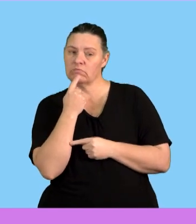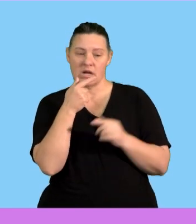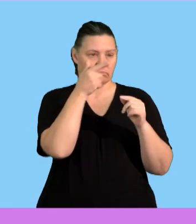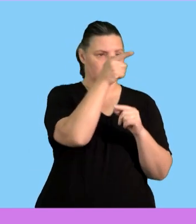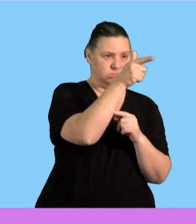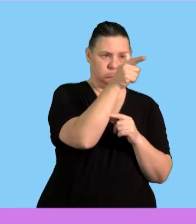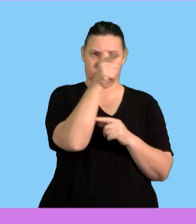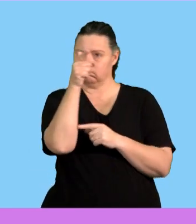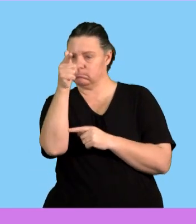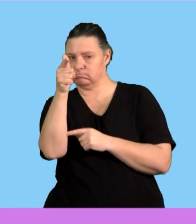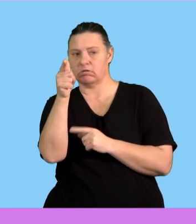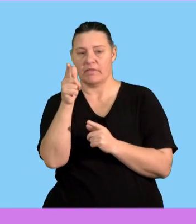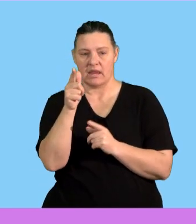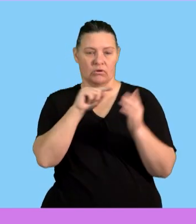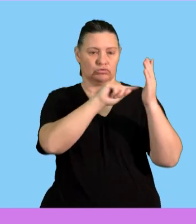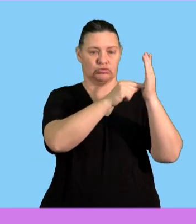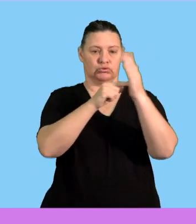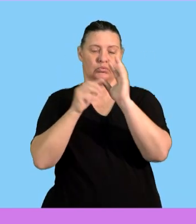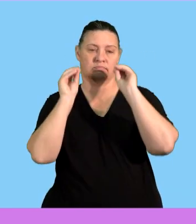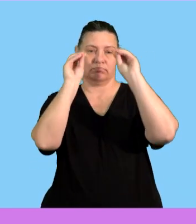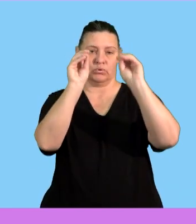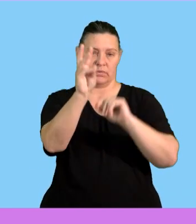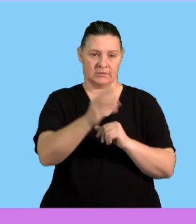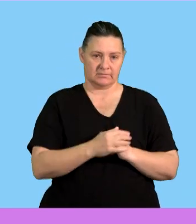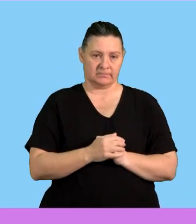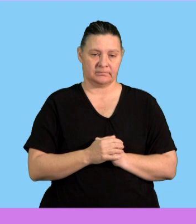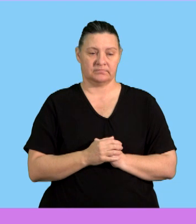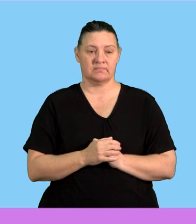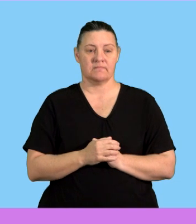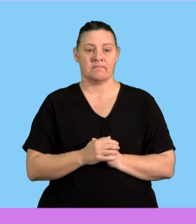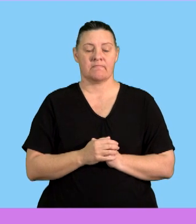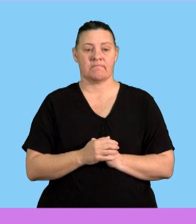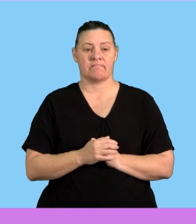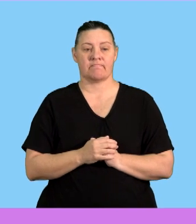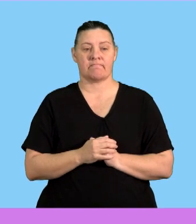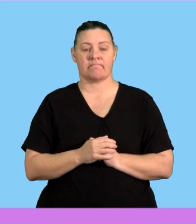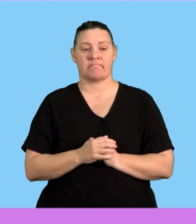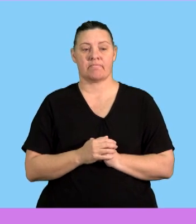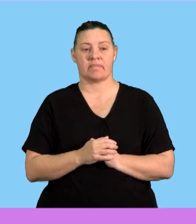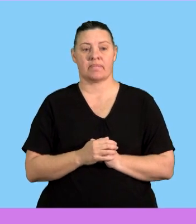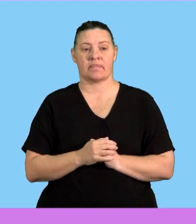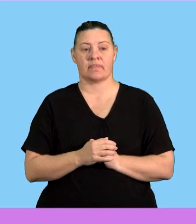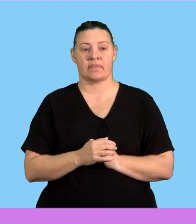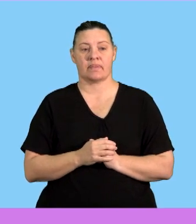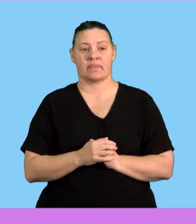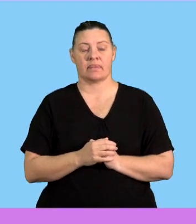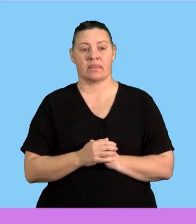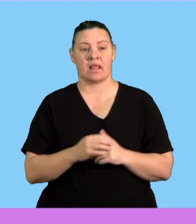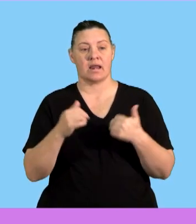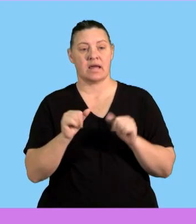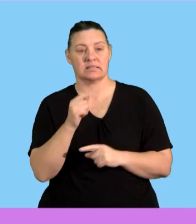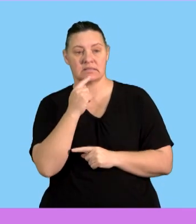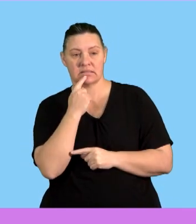where I'm going to draw and then basically put the screws. Okay, then if I look, next step is where